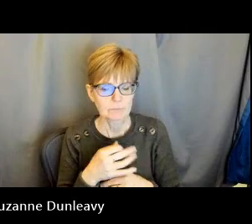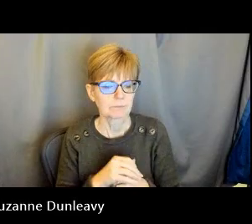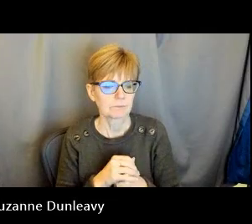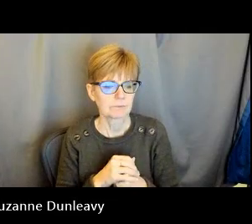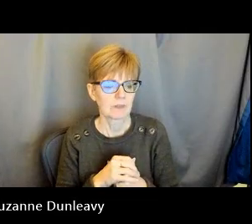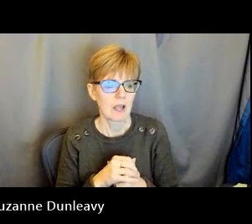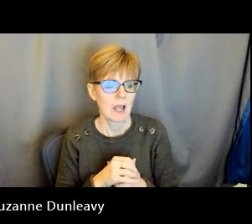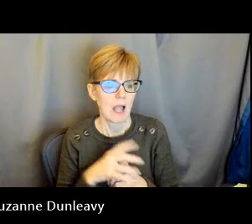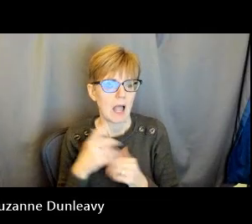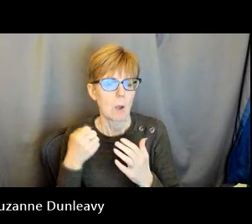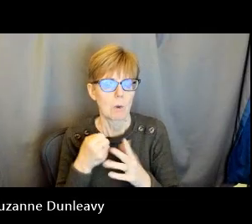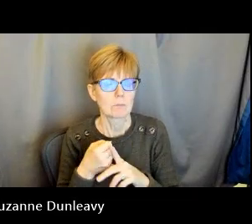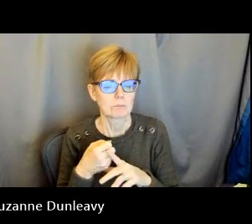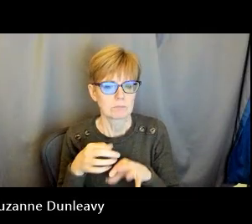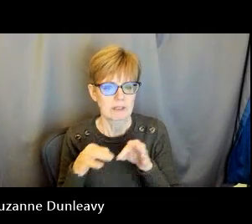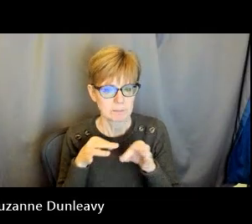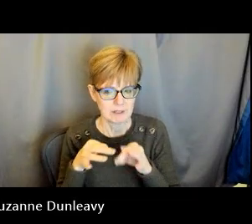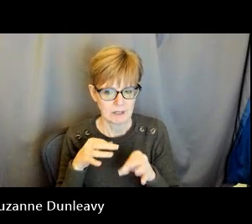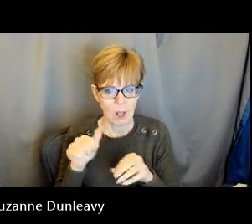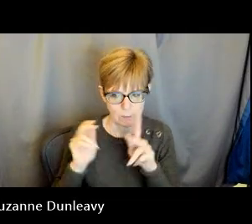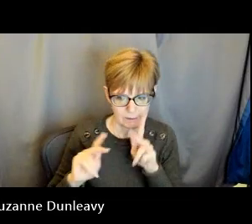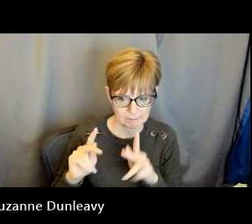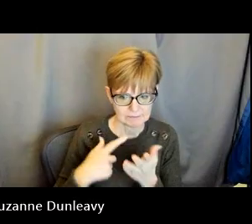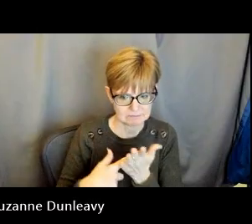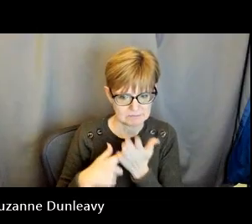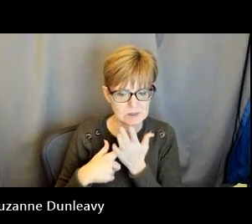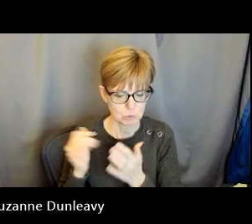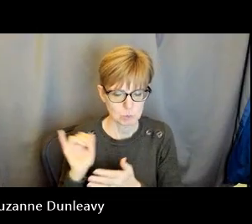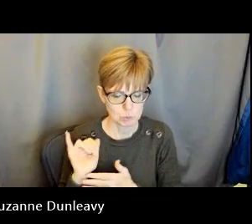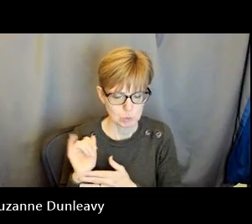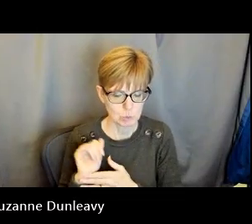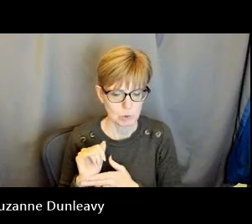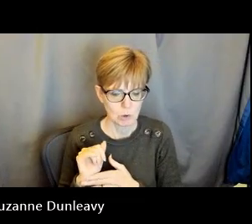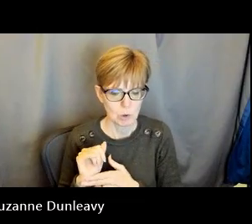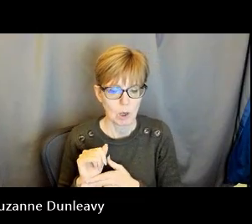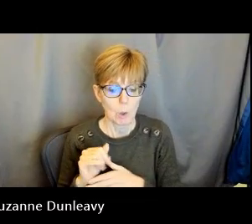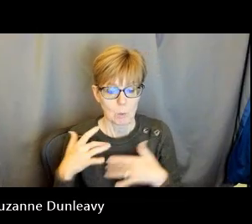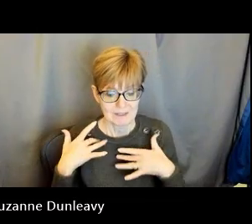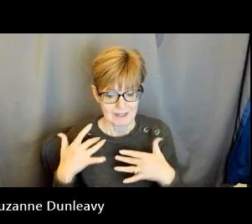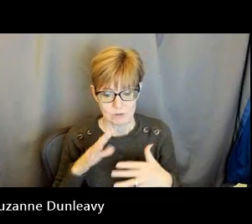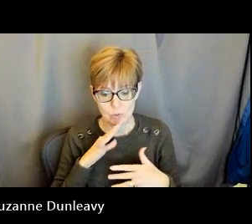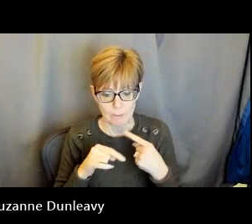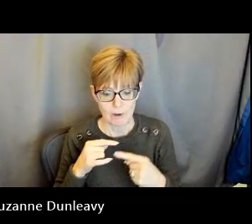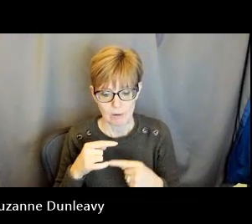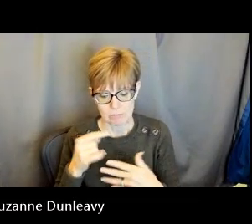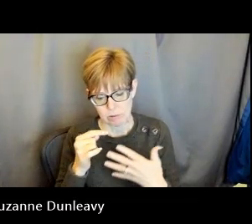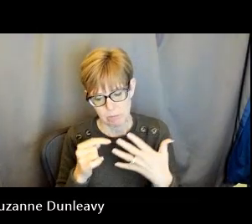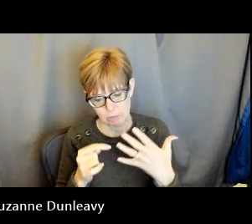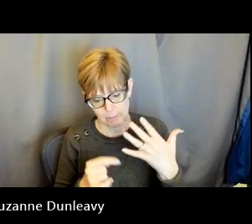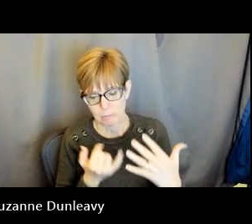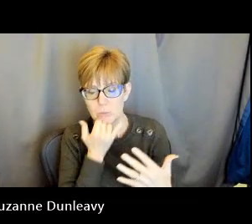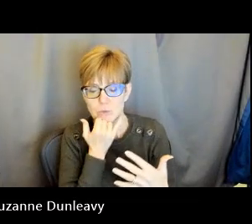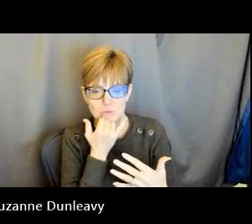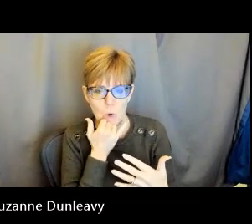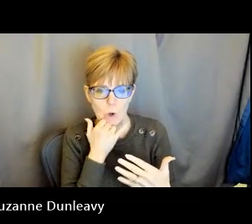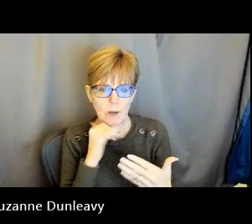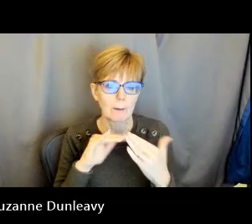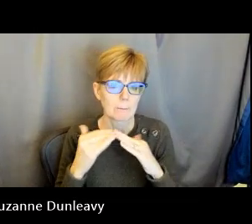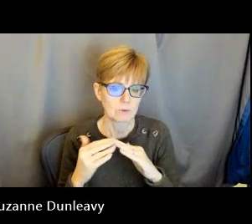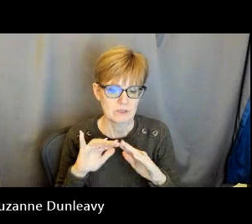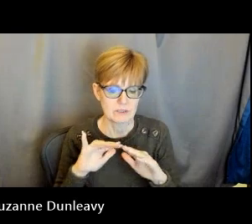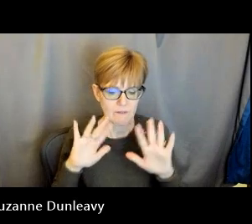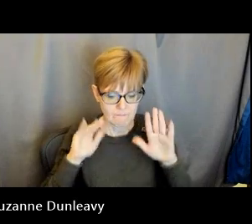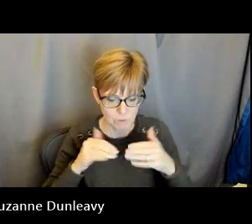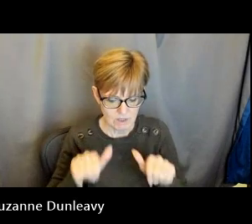this, but there are other groups where we see this too. Often we spend a lot of time talking about what's wrong in communities, focusing on the challenges,